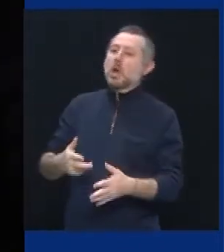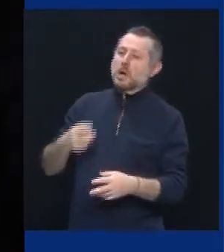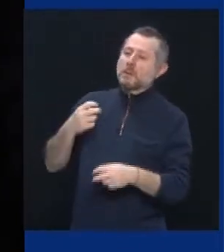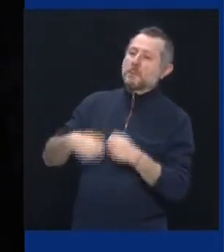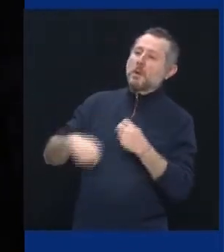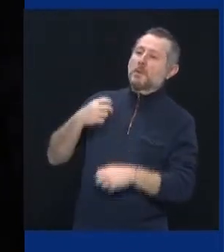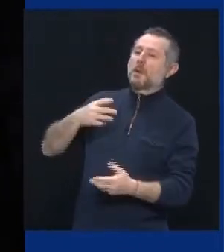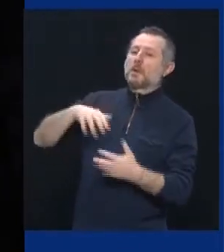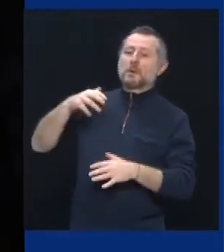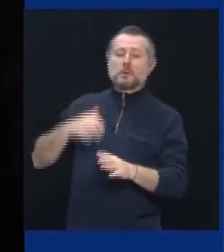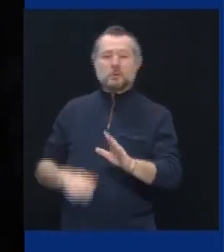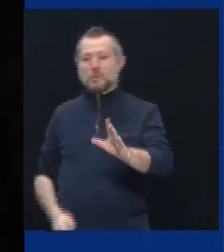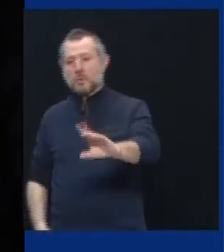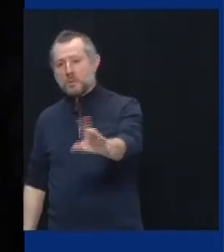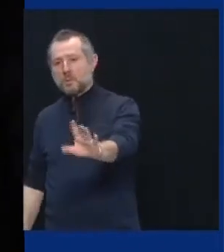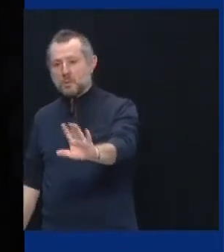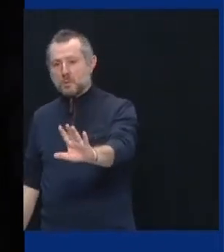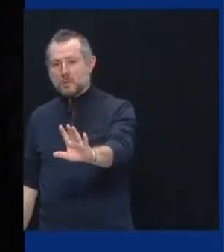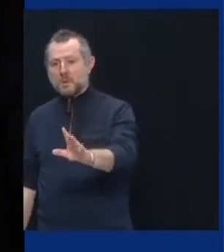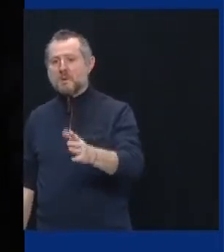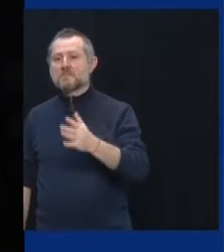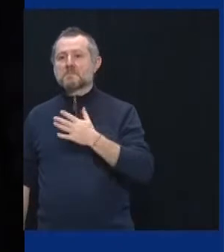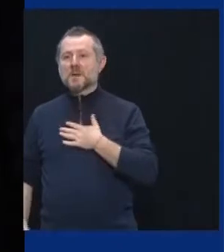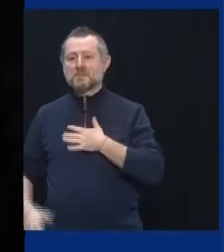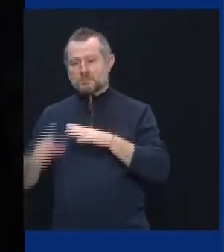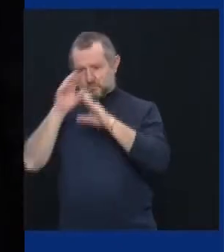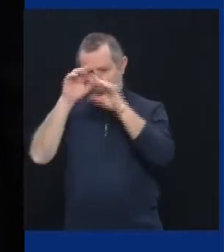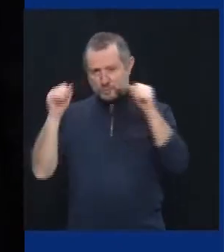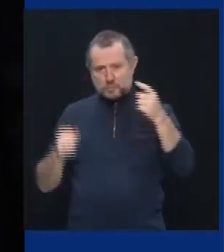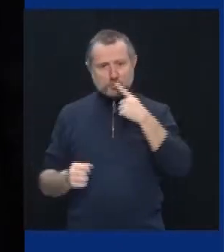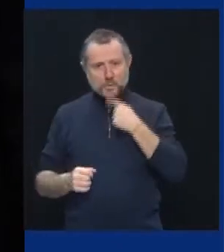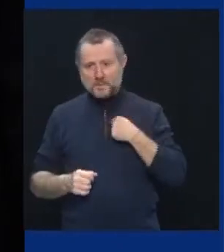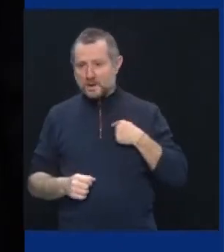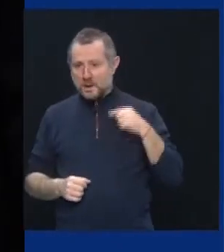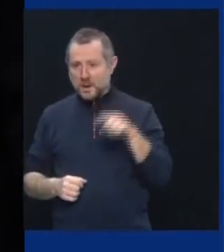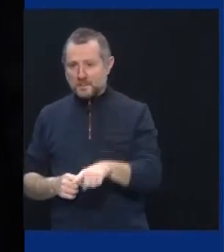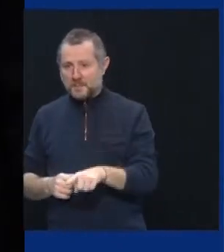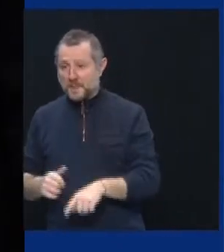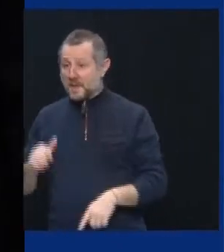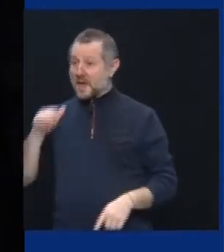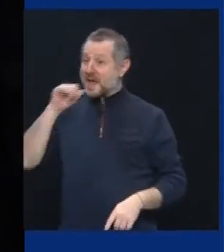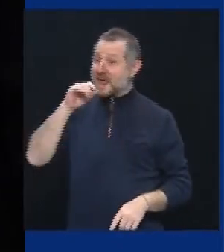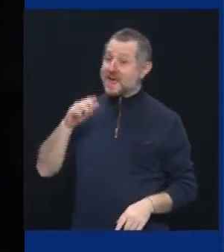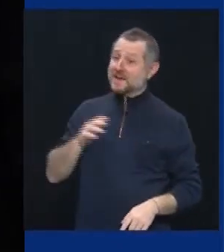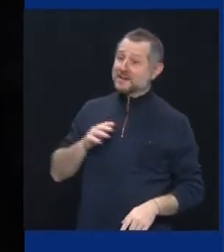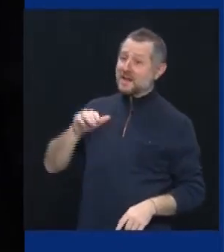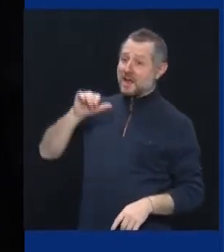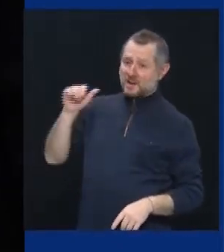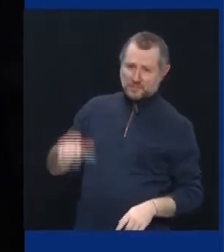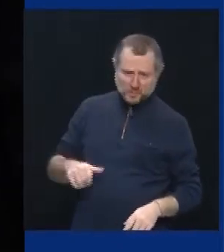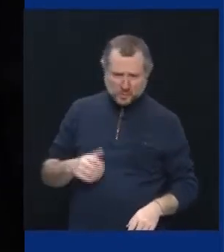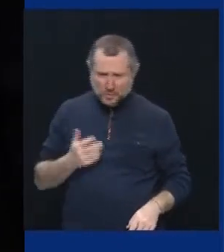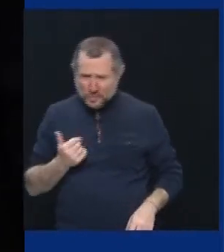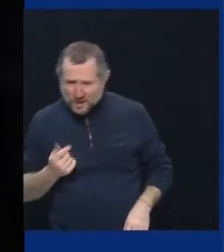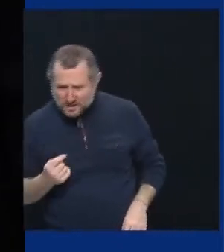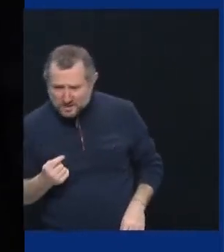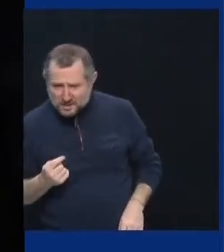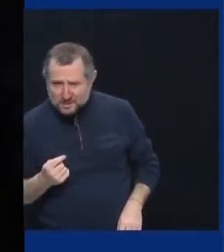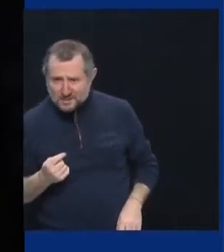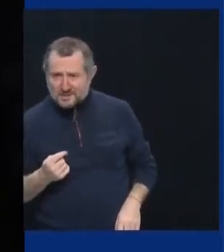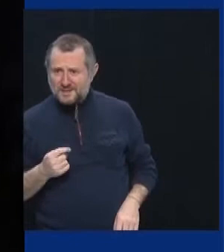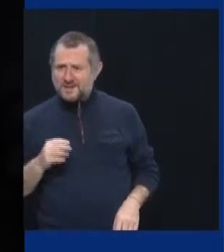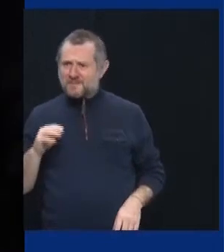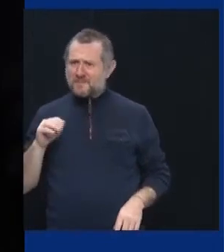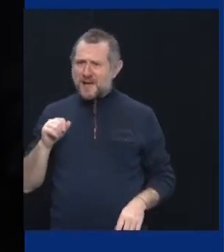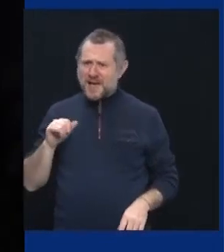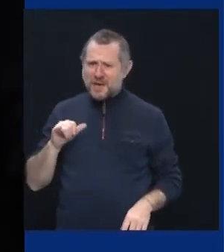my president told me to come. Lady up in Albany, she said, what? The mayor. So I said, yeah, we got to sit